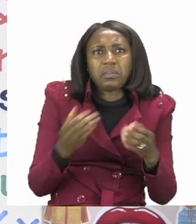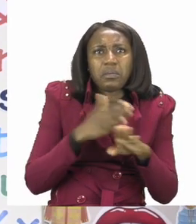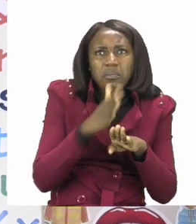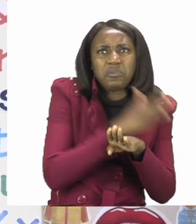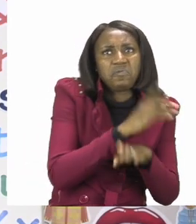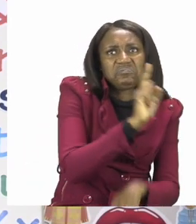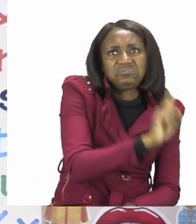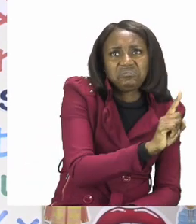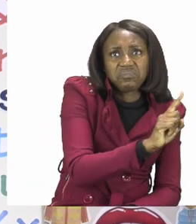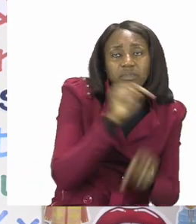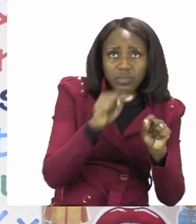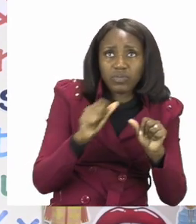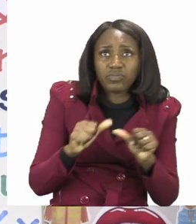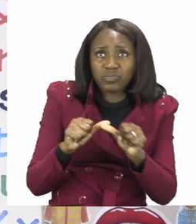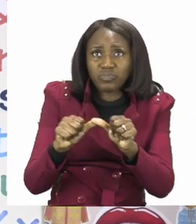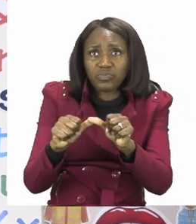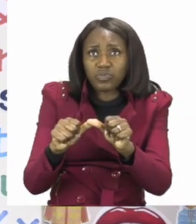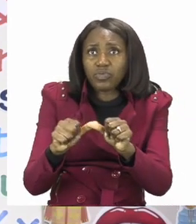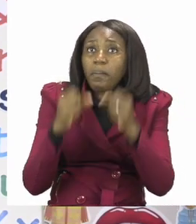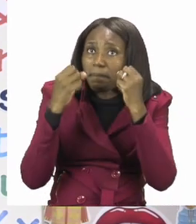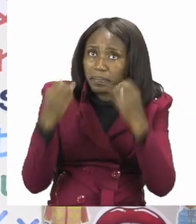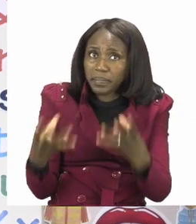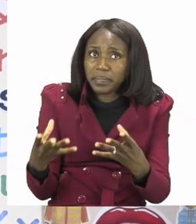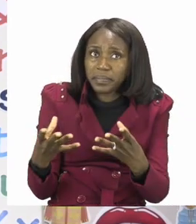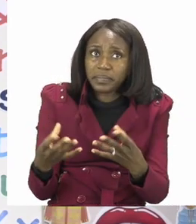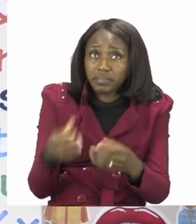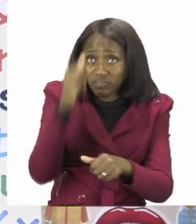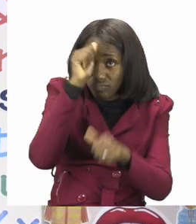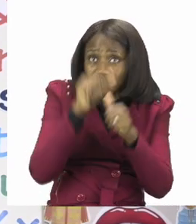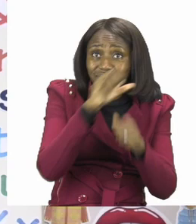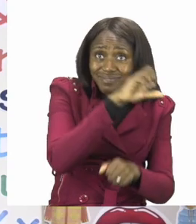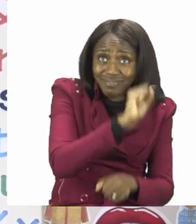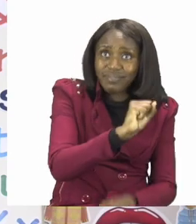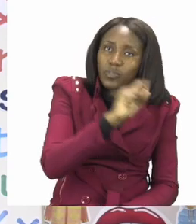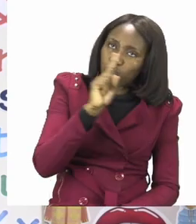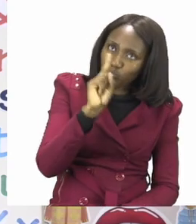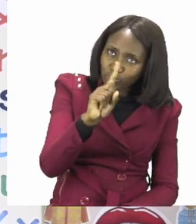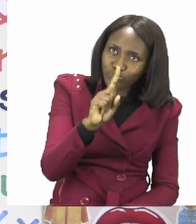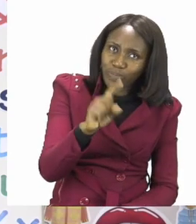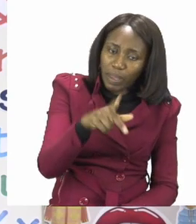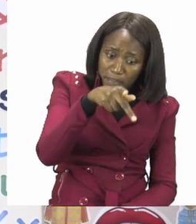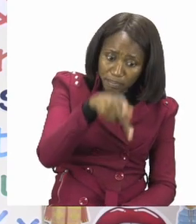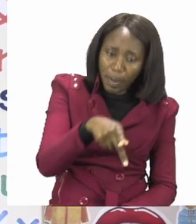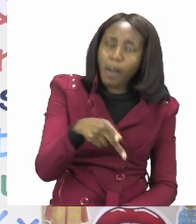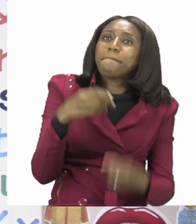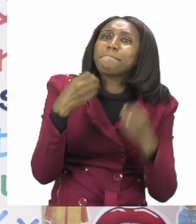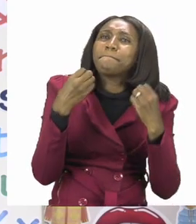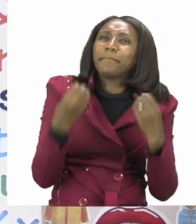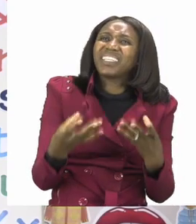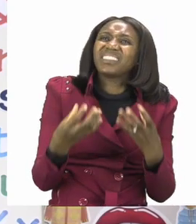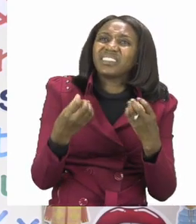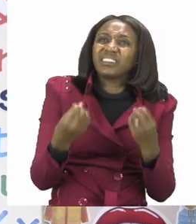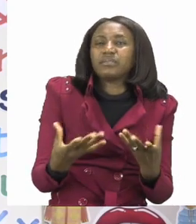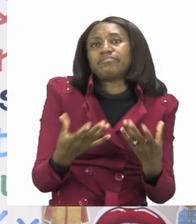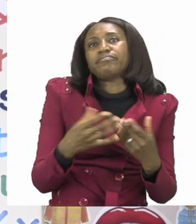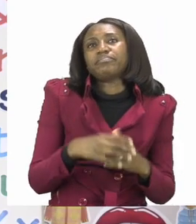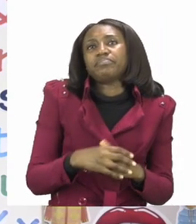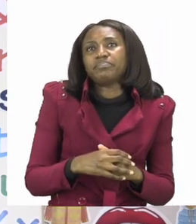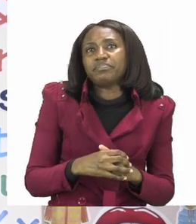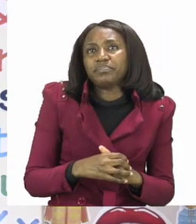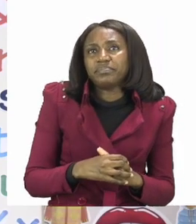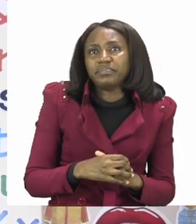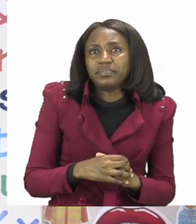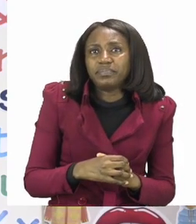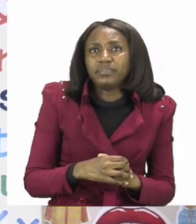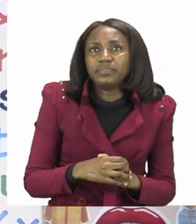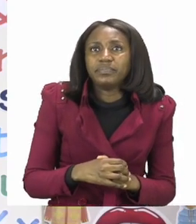plural. And don't forget, singular means one, and then plural means two or